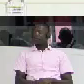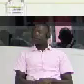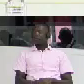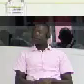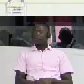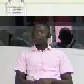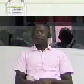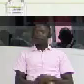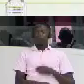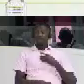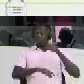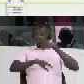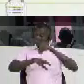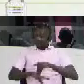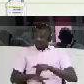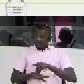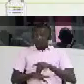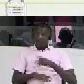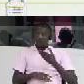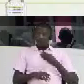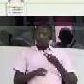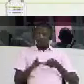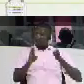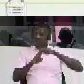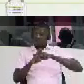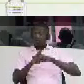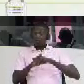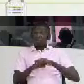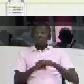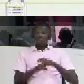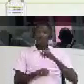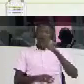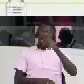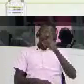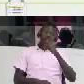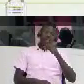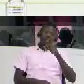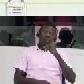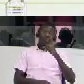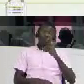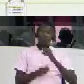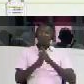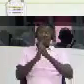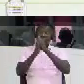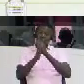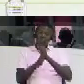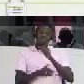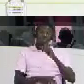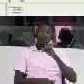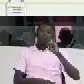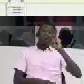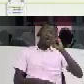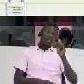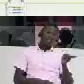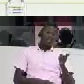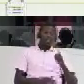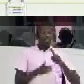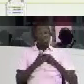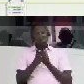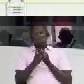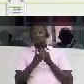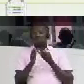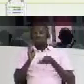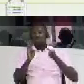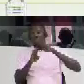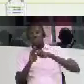dépend mun naa report ko ci député Inspector General of Police mun naa report ci AIG admin. It